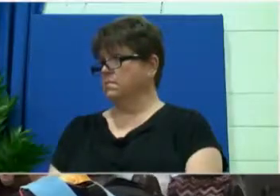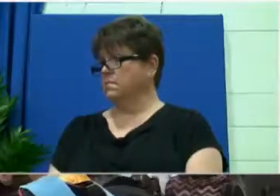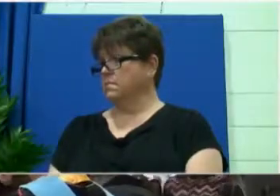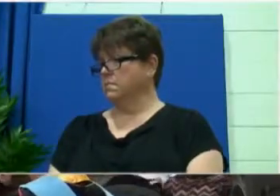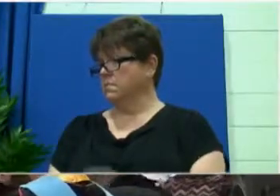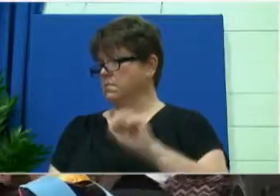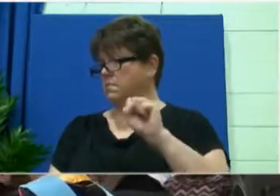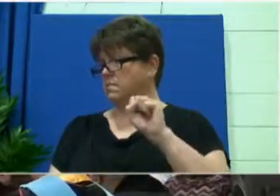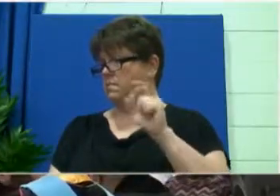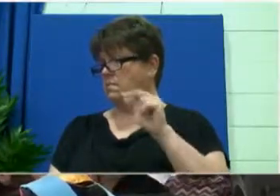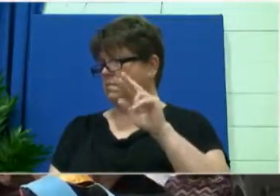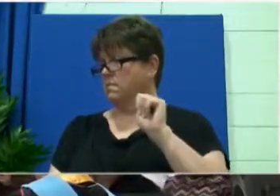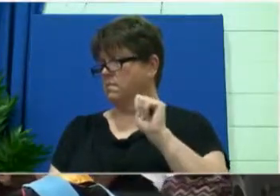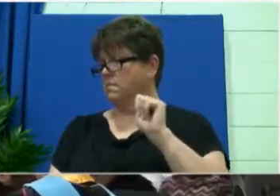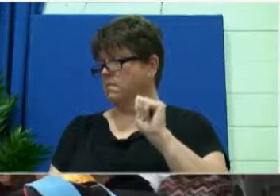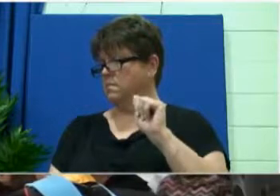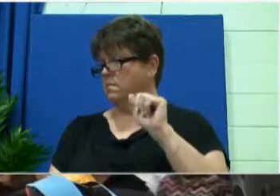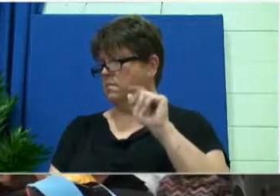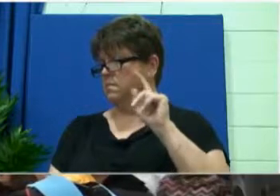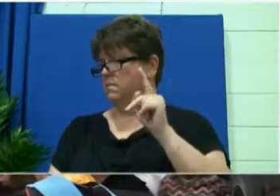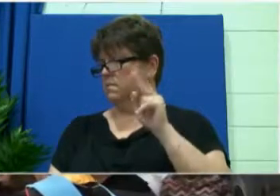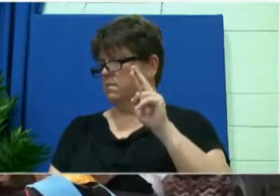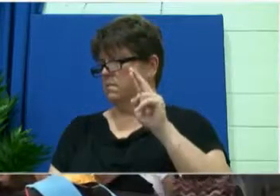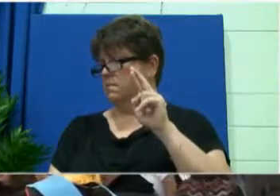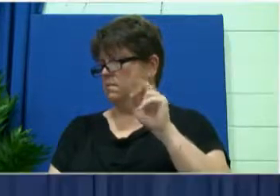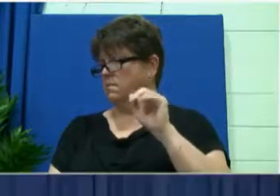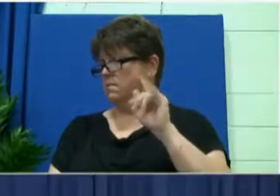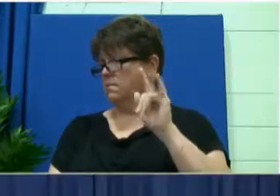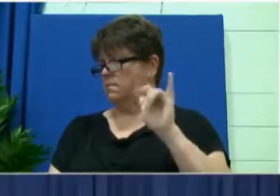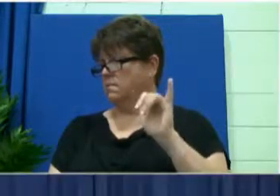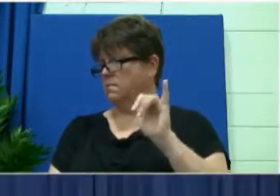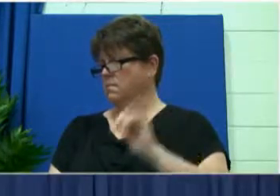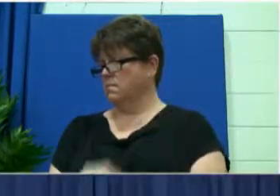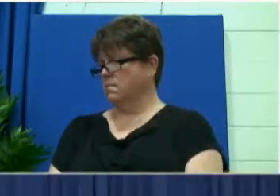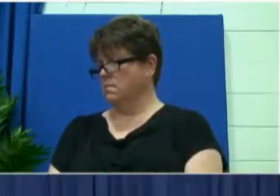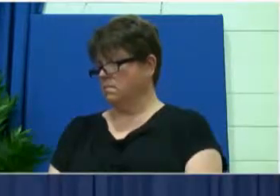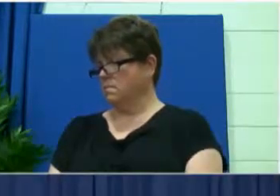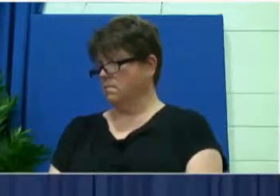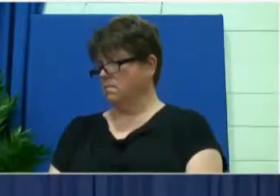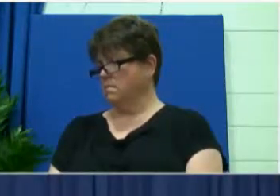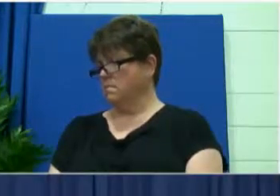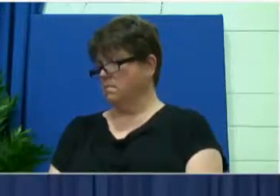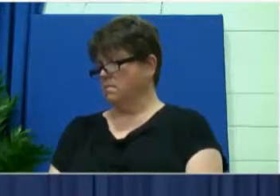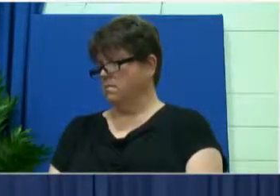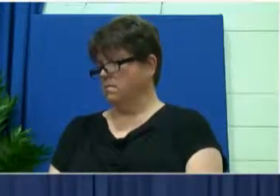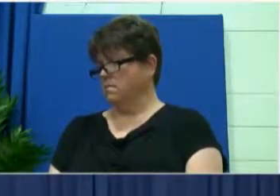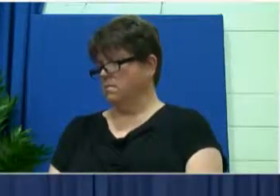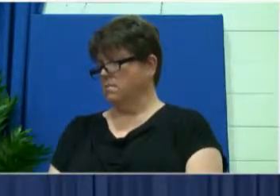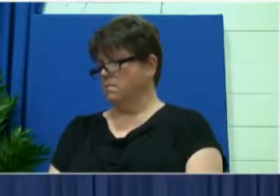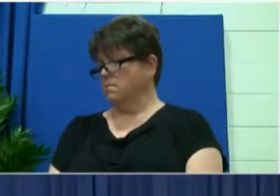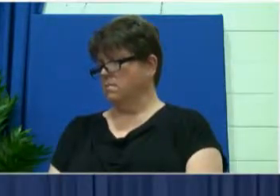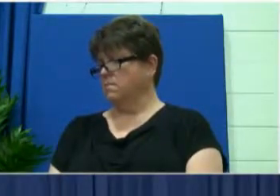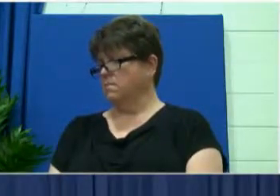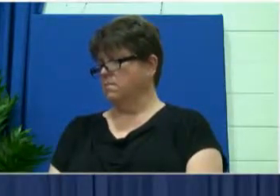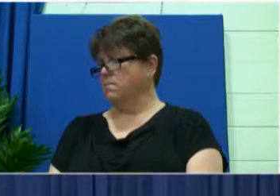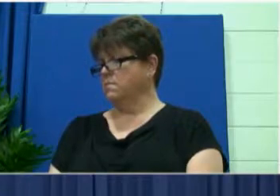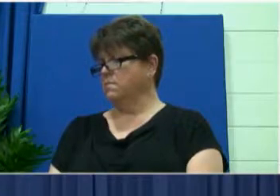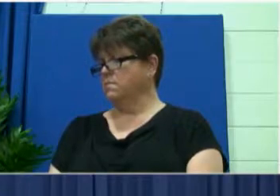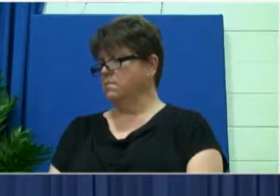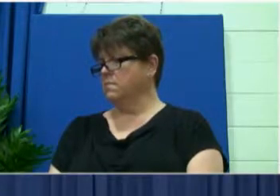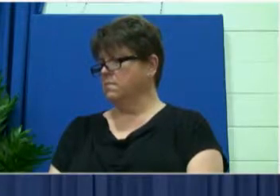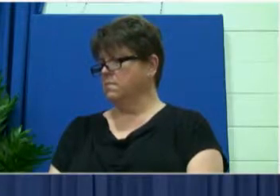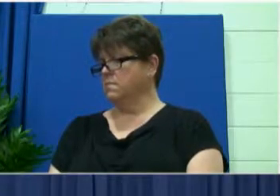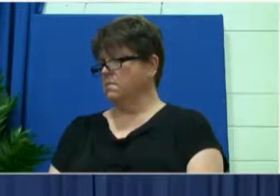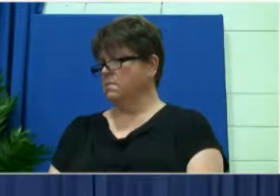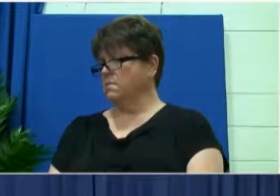Sarah Nicole Crakey, magna cum laude, Phi Theta Kappa, Honors Program, Associate in Arts.